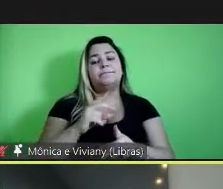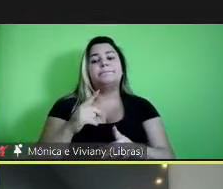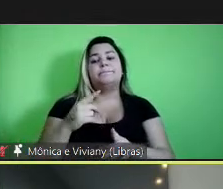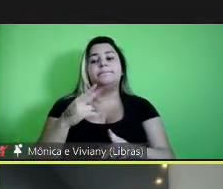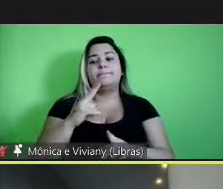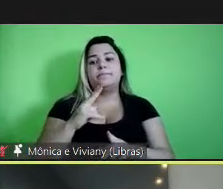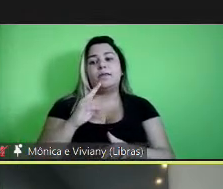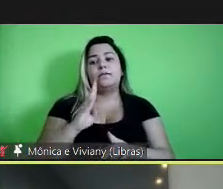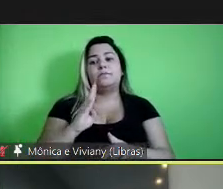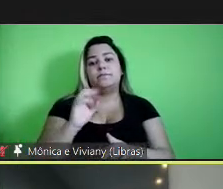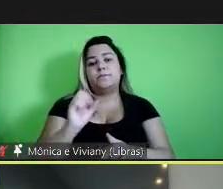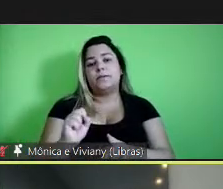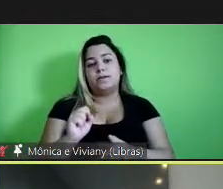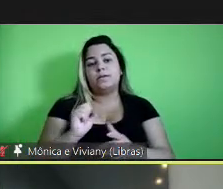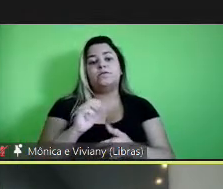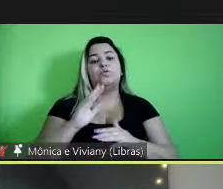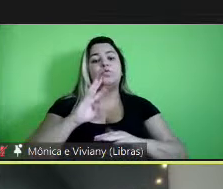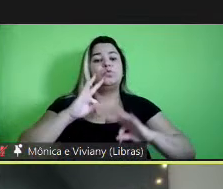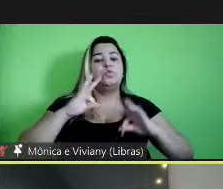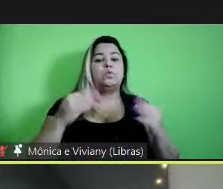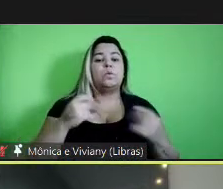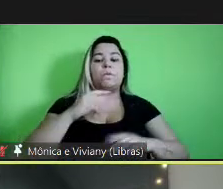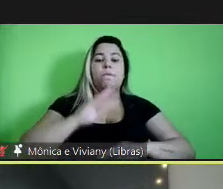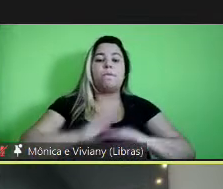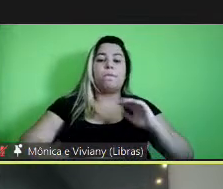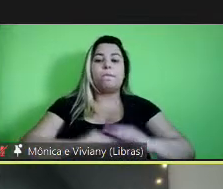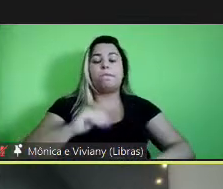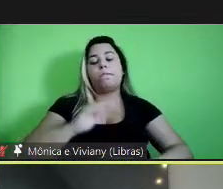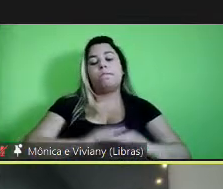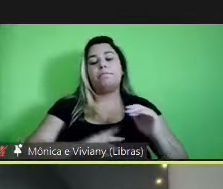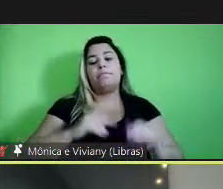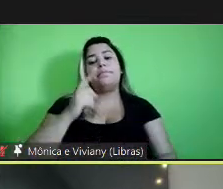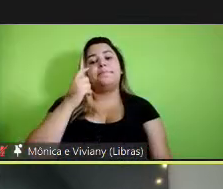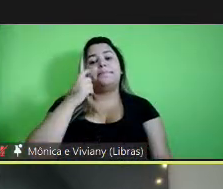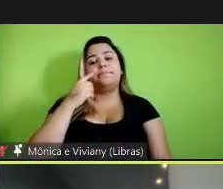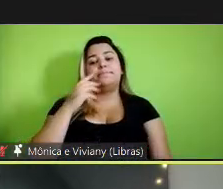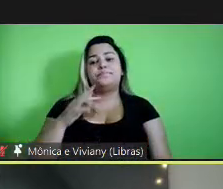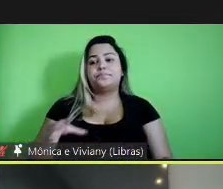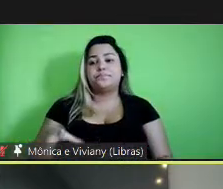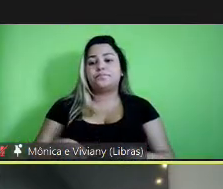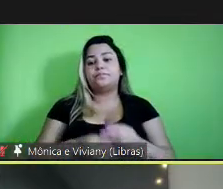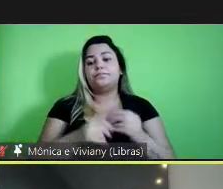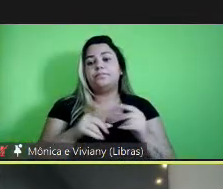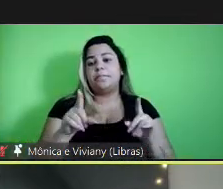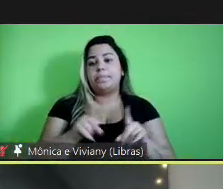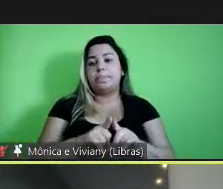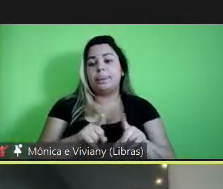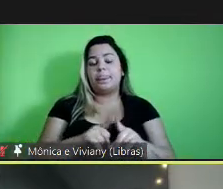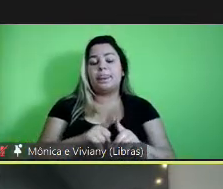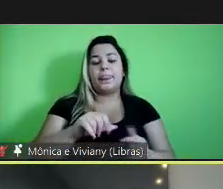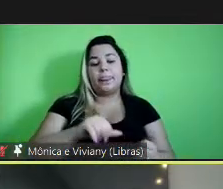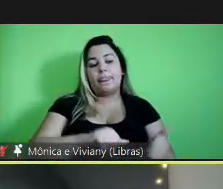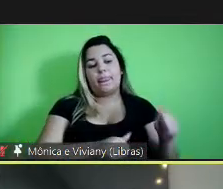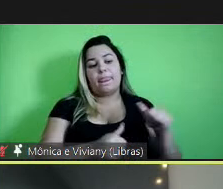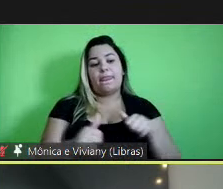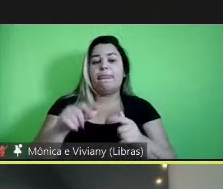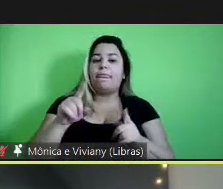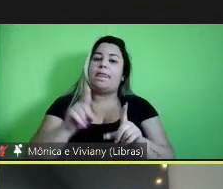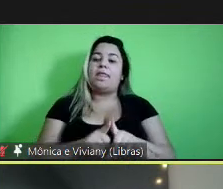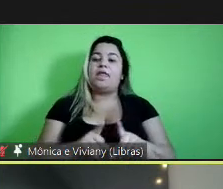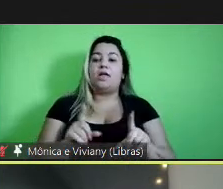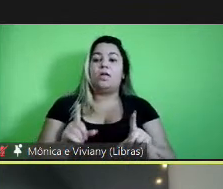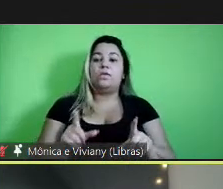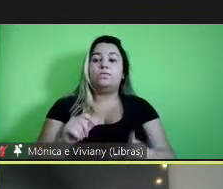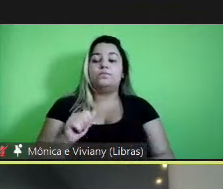had a very good work with the unit and all the professionals of primary health care, and we added the nutritionists in